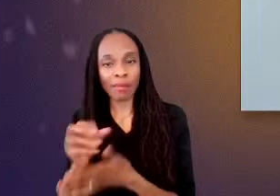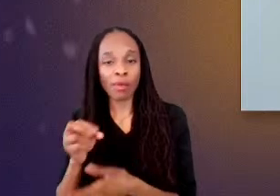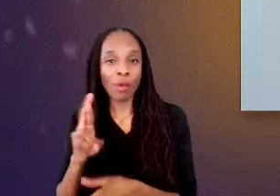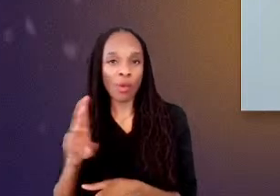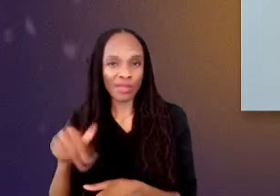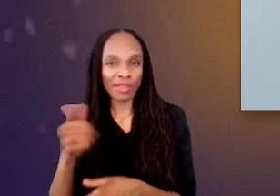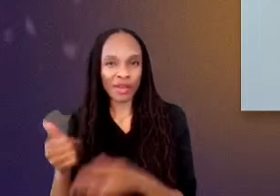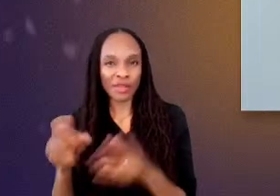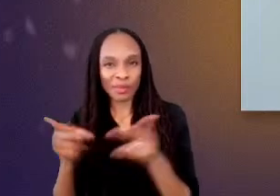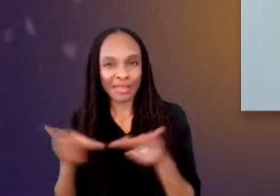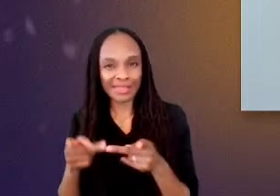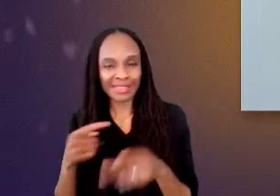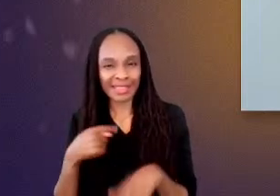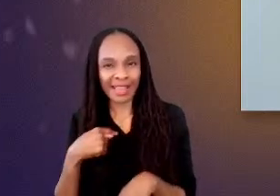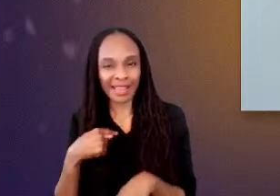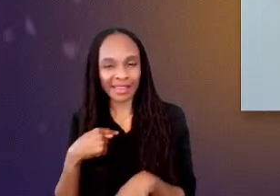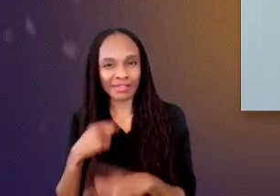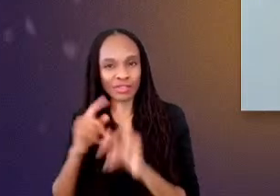this film.